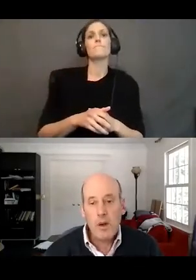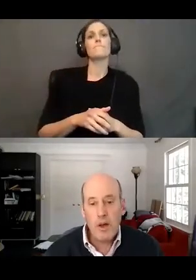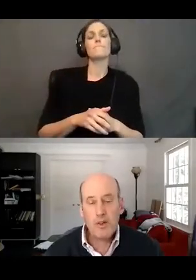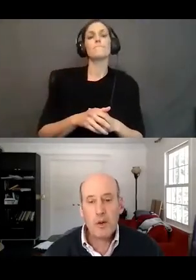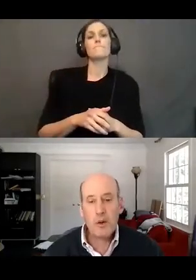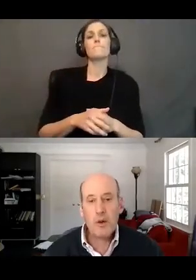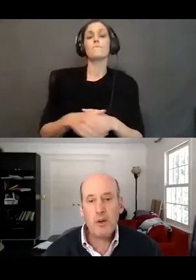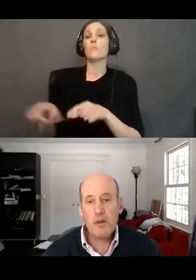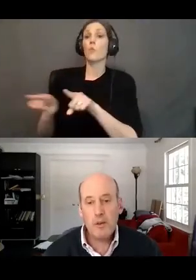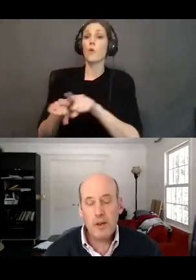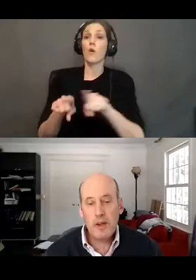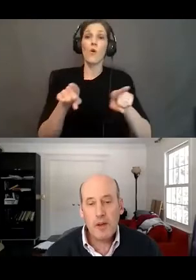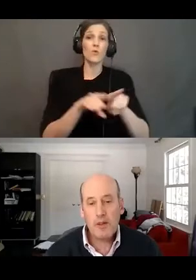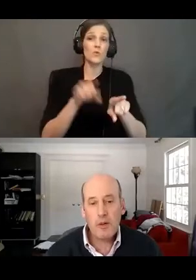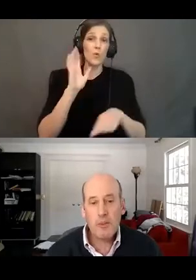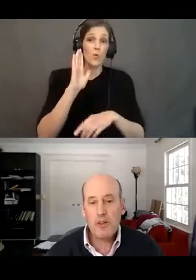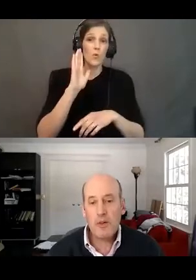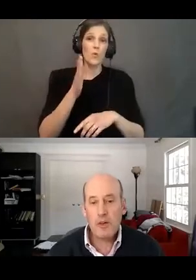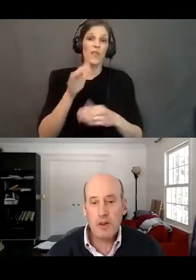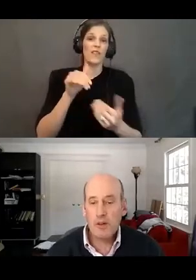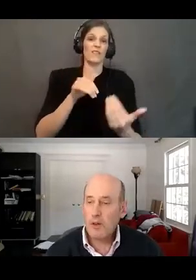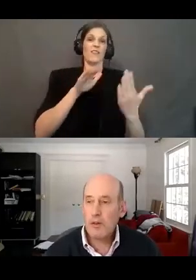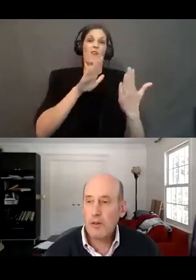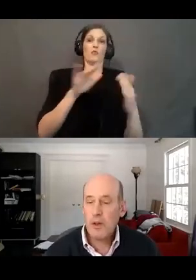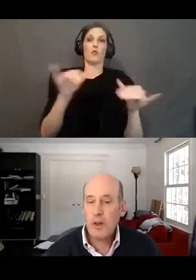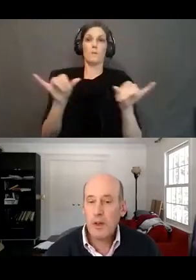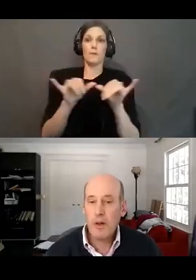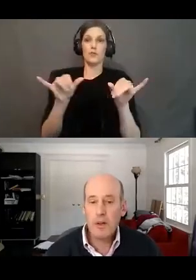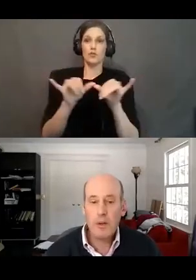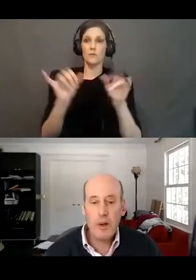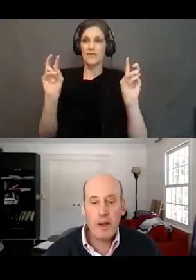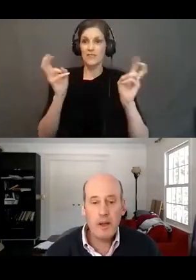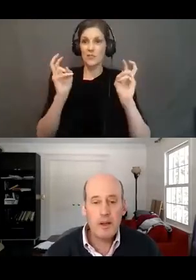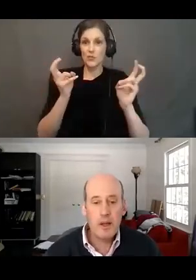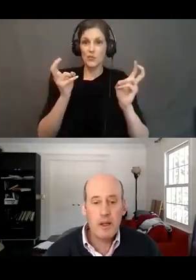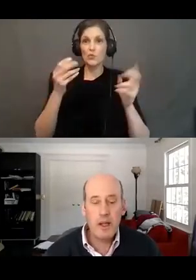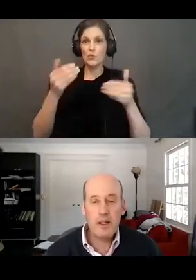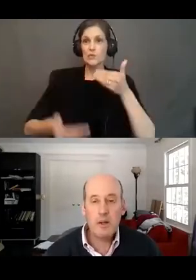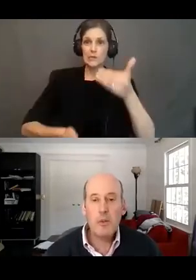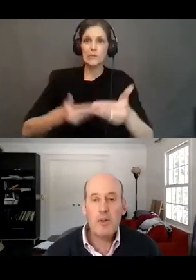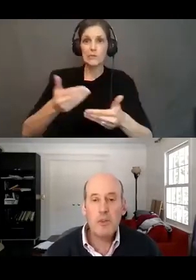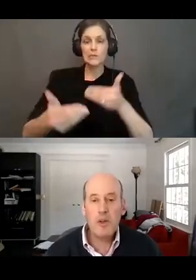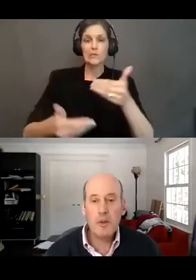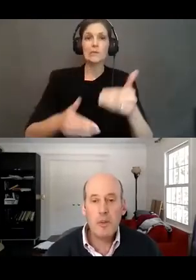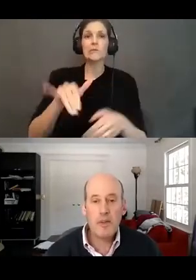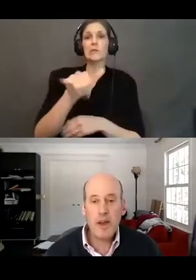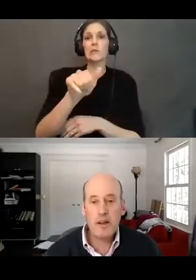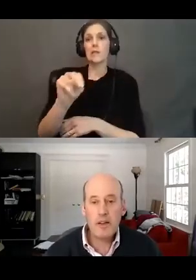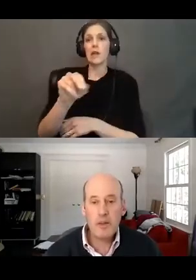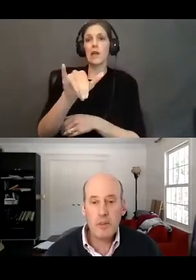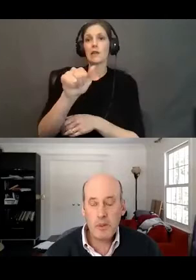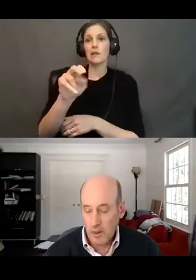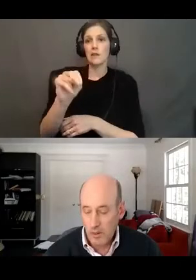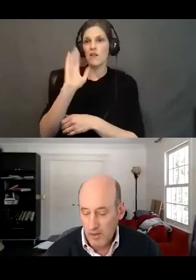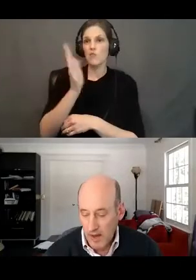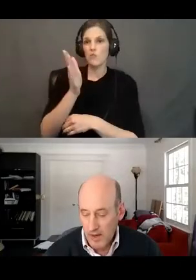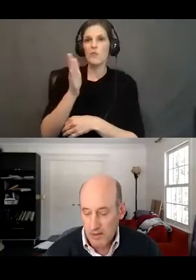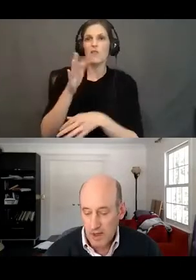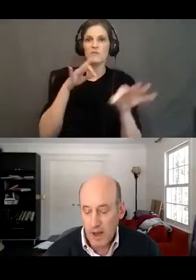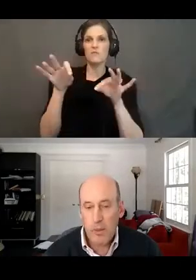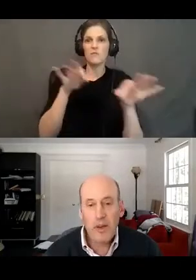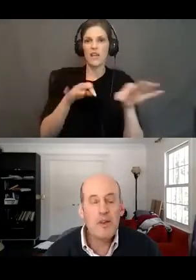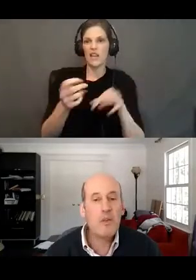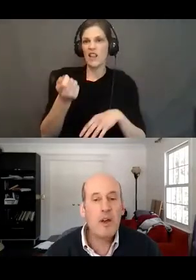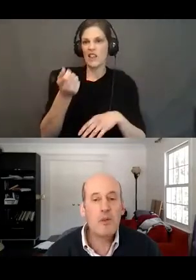We also are going to encounter measurement issues along the way, and Yanyan will be speaking about that in a little bit, but we've got